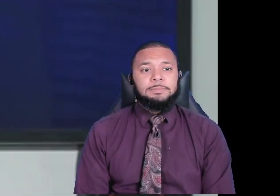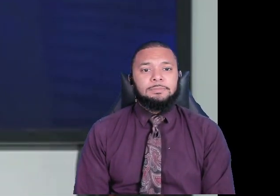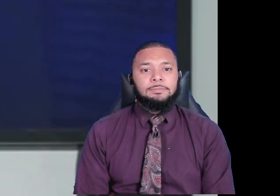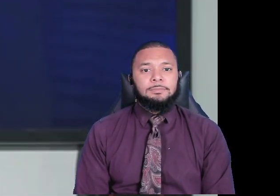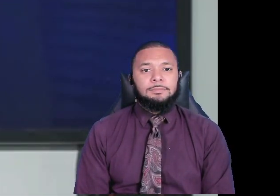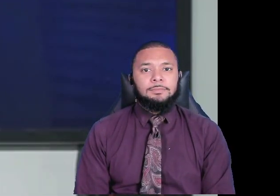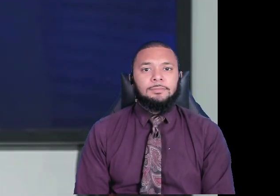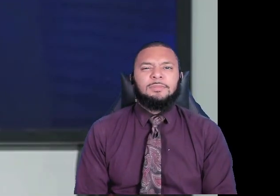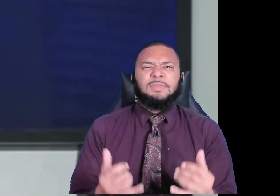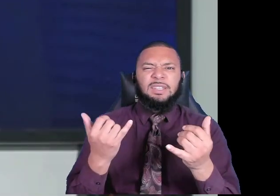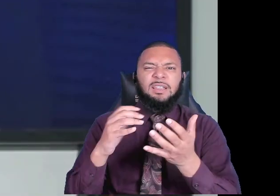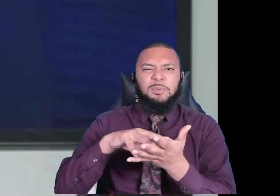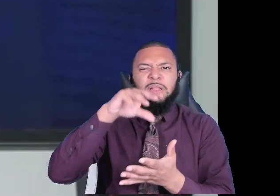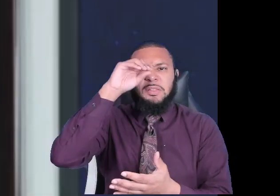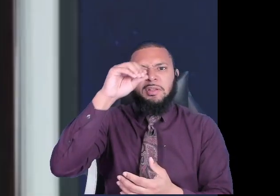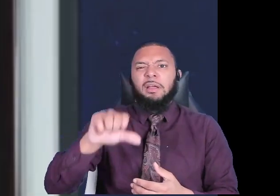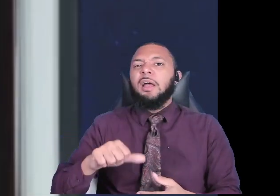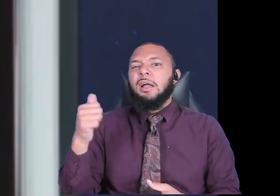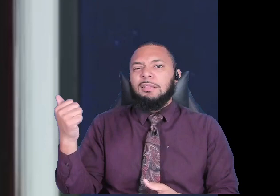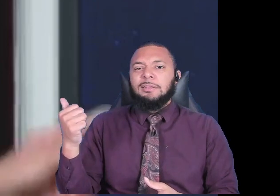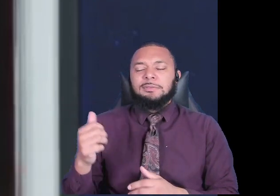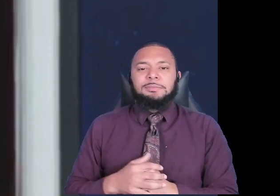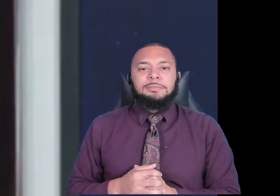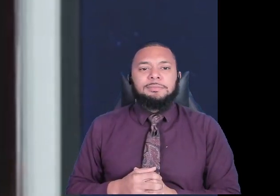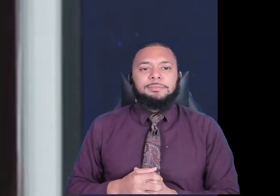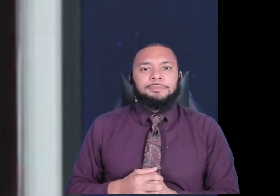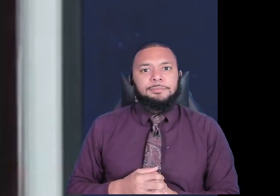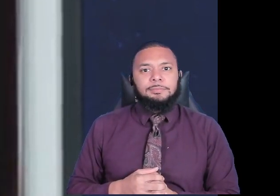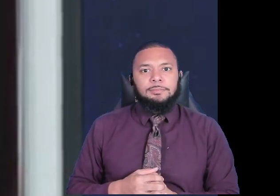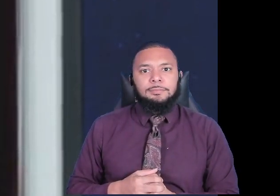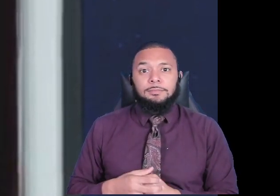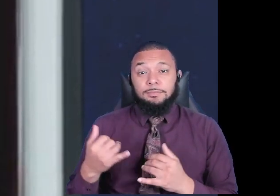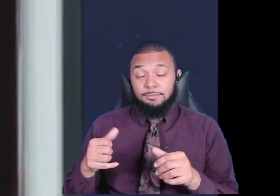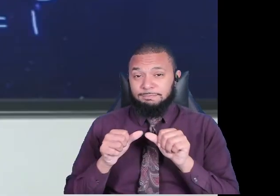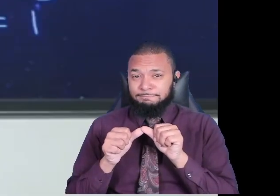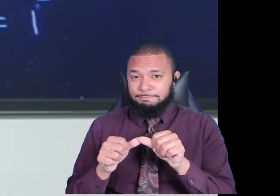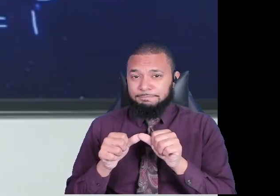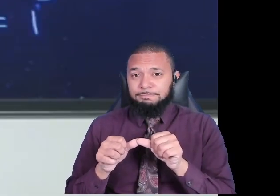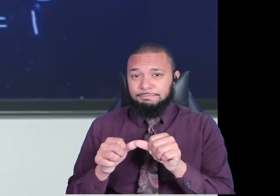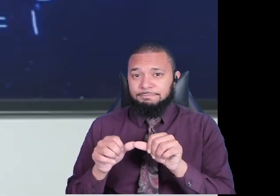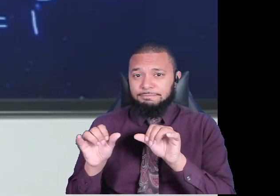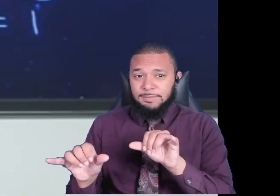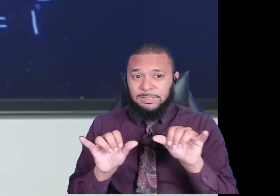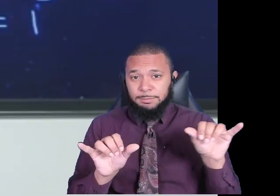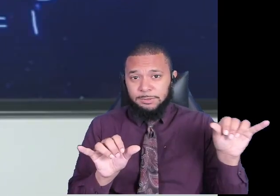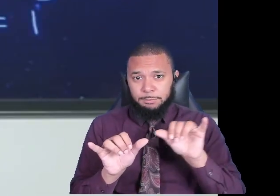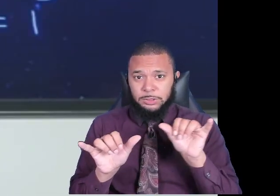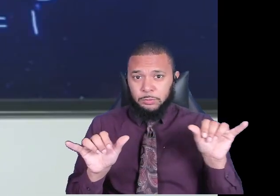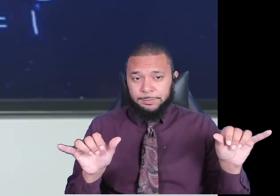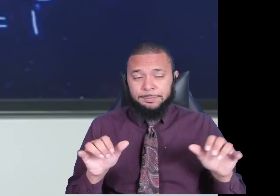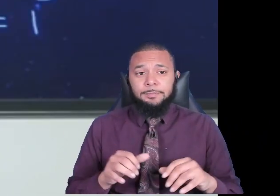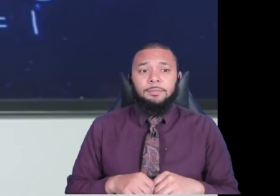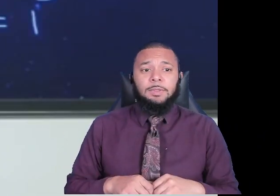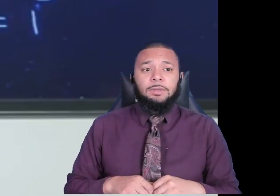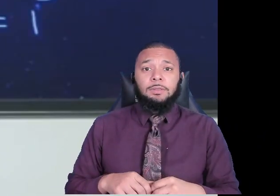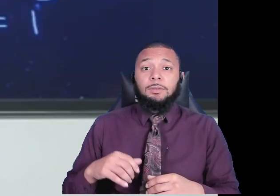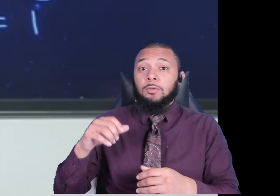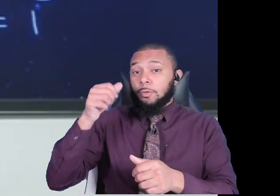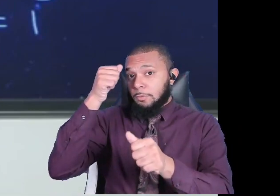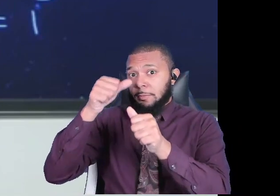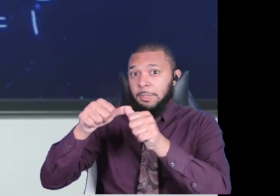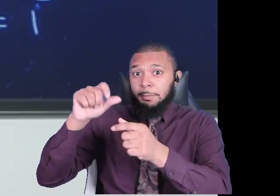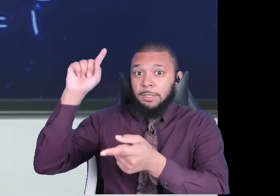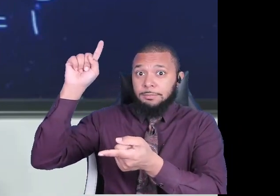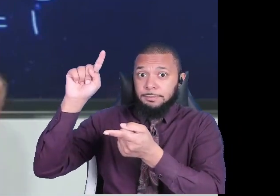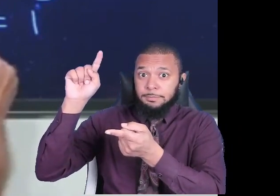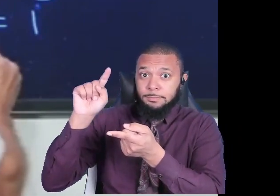Well, let's learn something else from this example. Let's continue the pattern. I keep subtracting 1 from the exponent. Let's